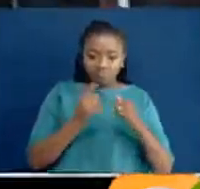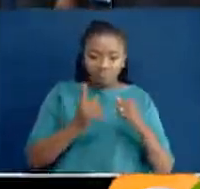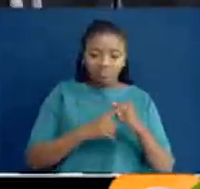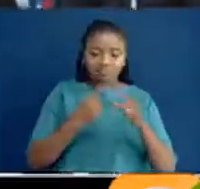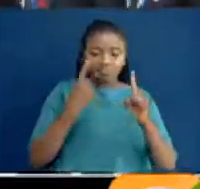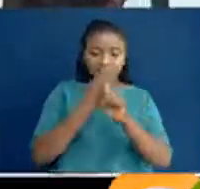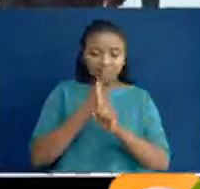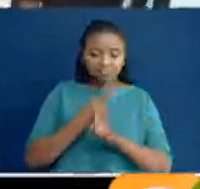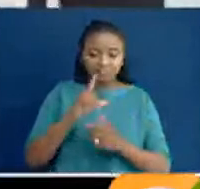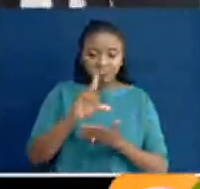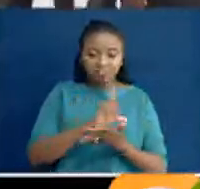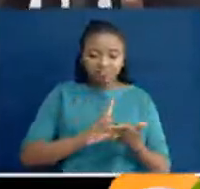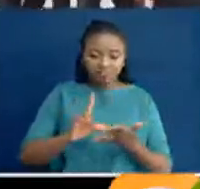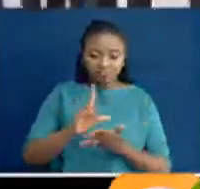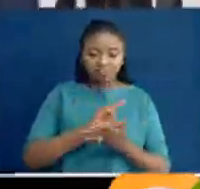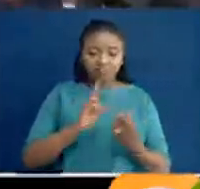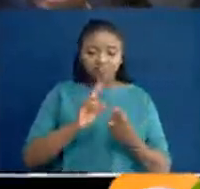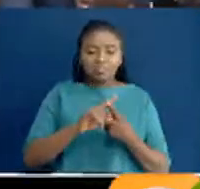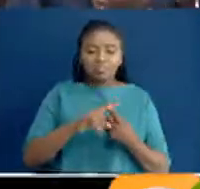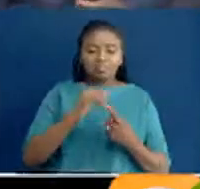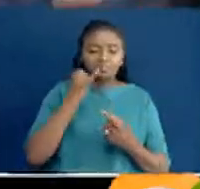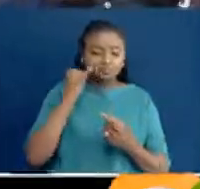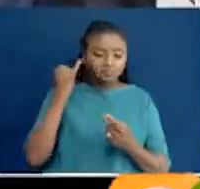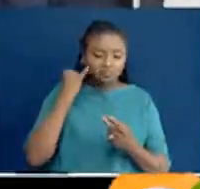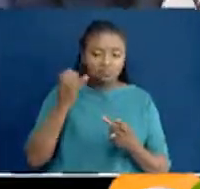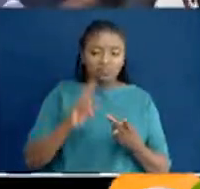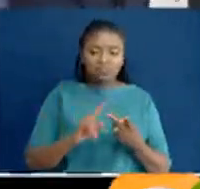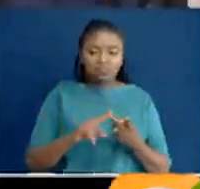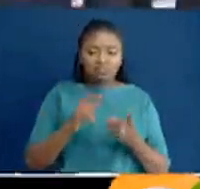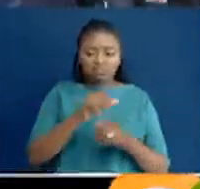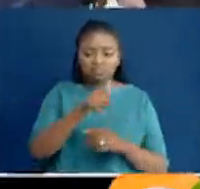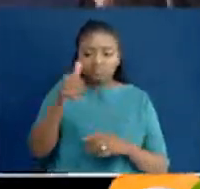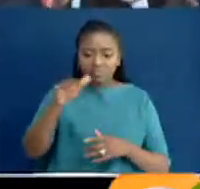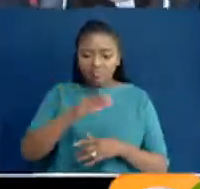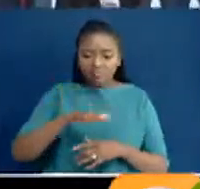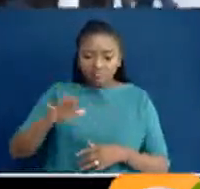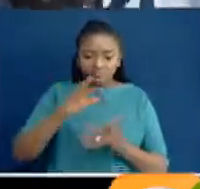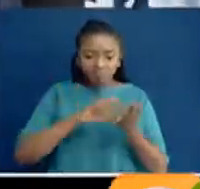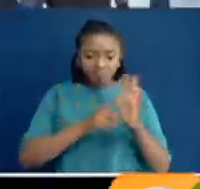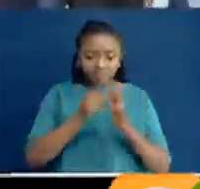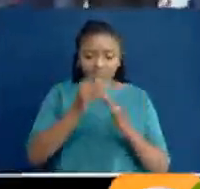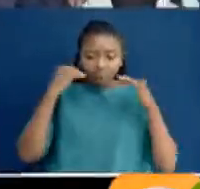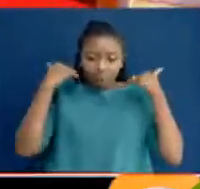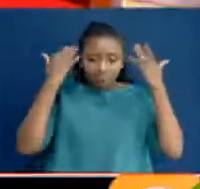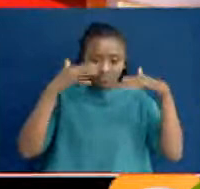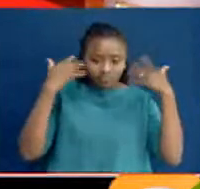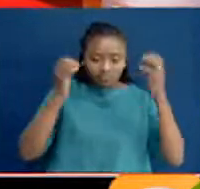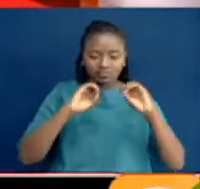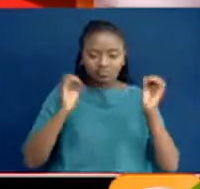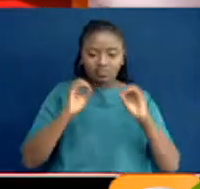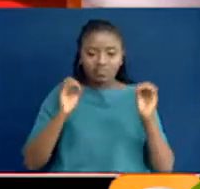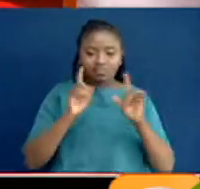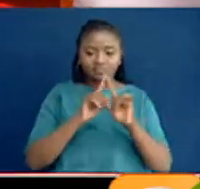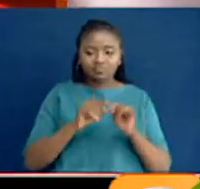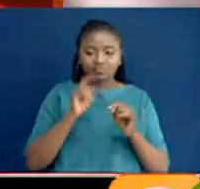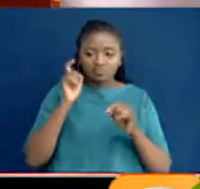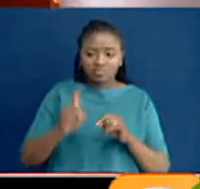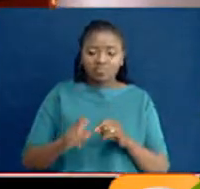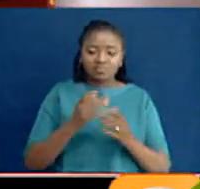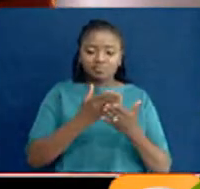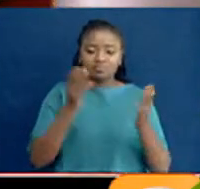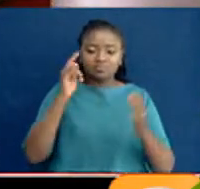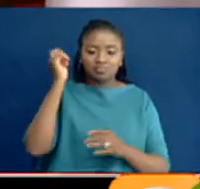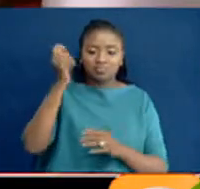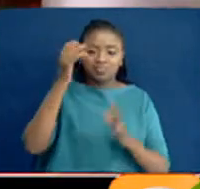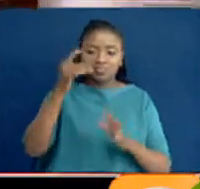chargers in the city, in Nakuru and other places. So this should not worry anybody else. And I must remind Kenyans and your viewers